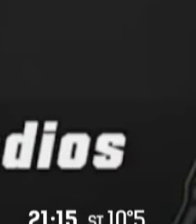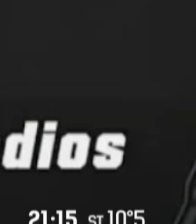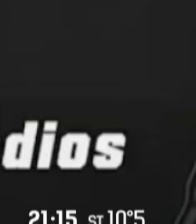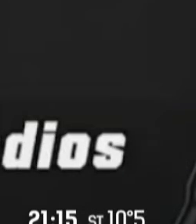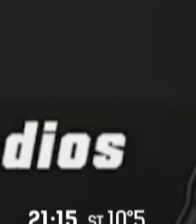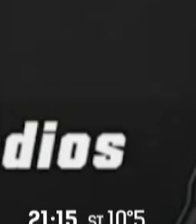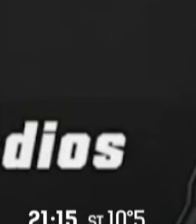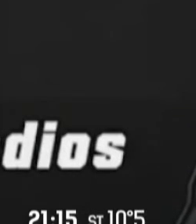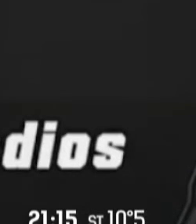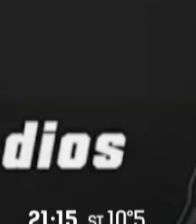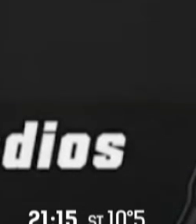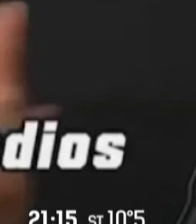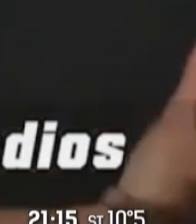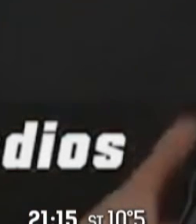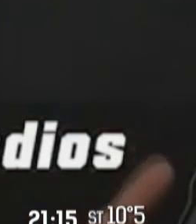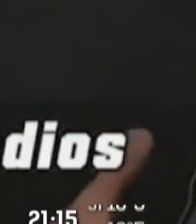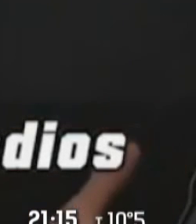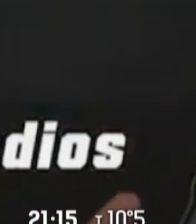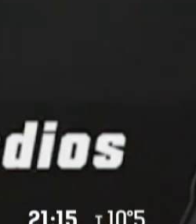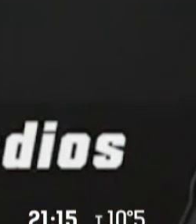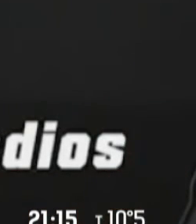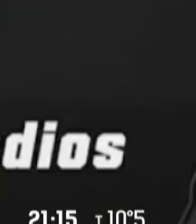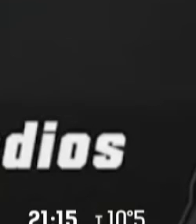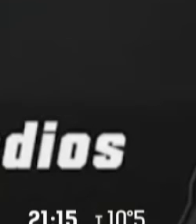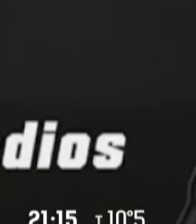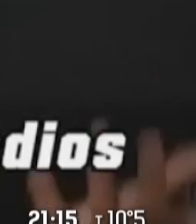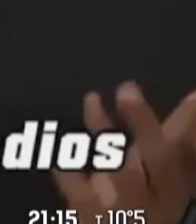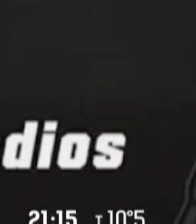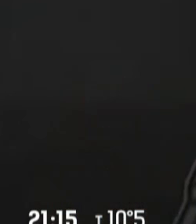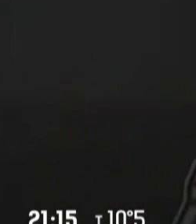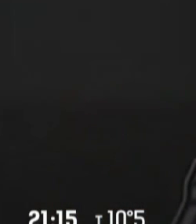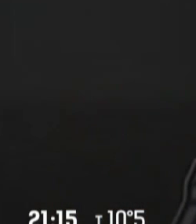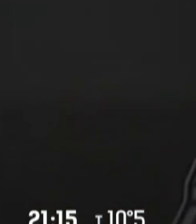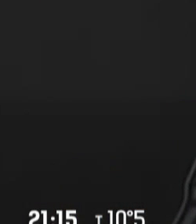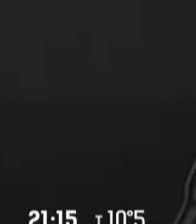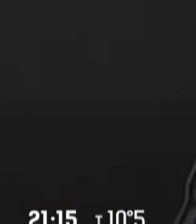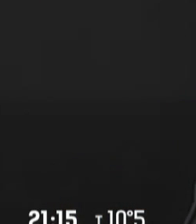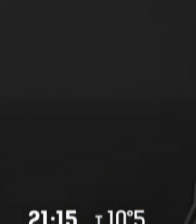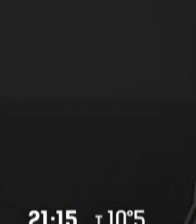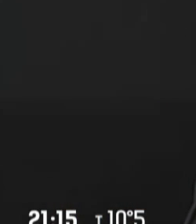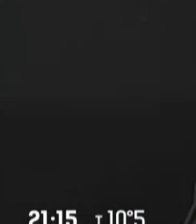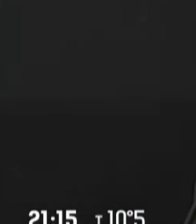If you have this media opportunity to say it, it's very welcome.